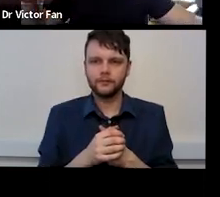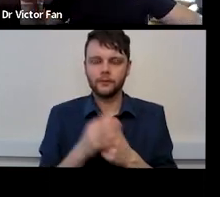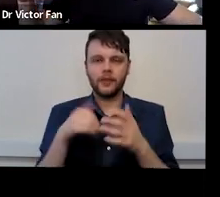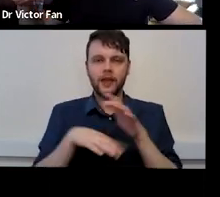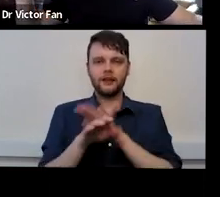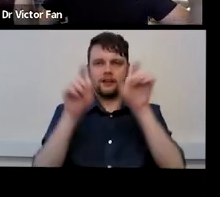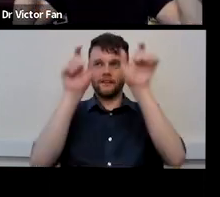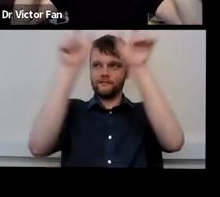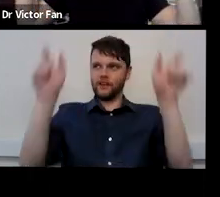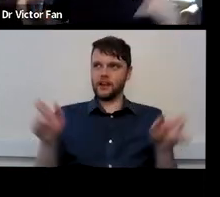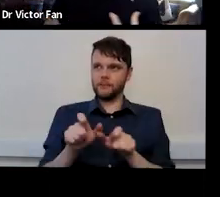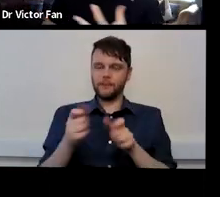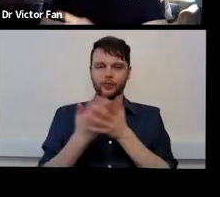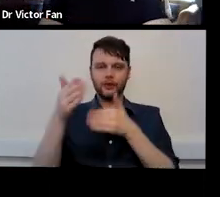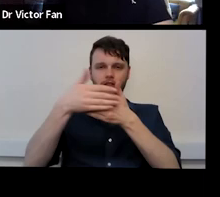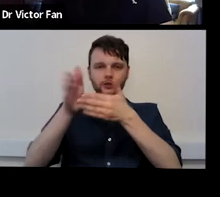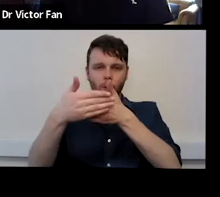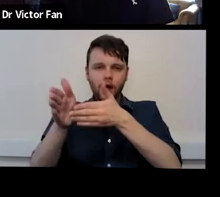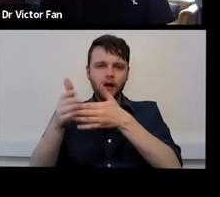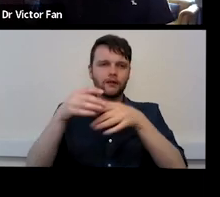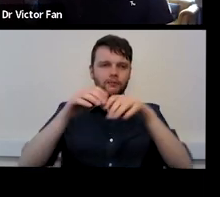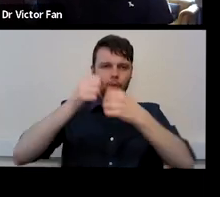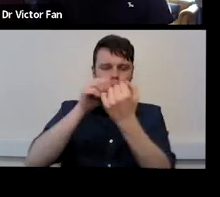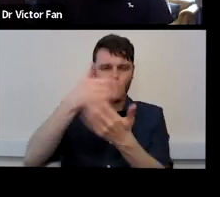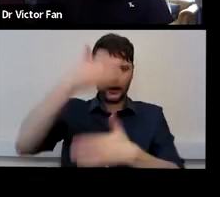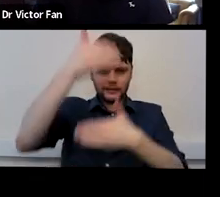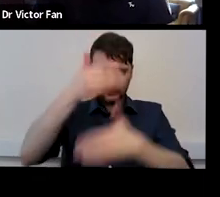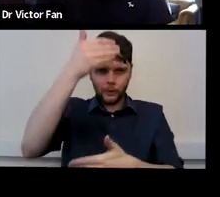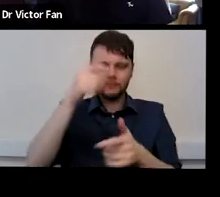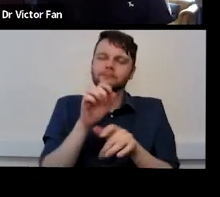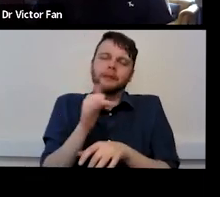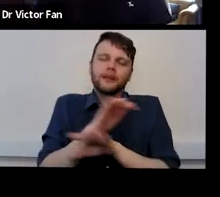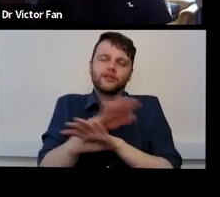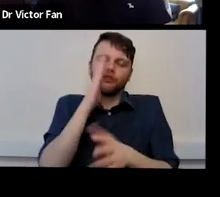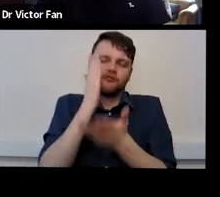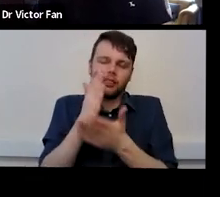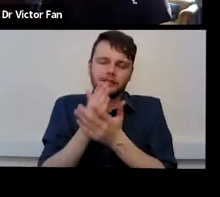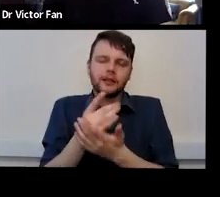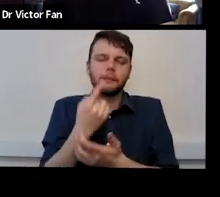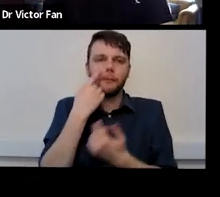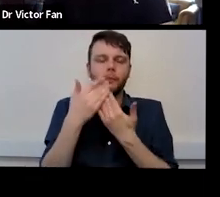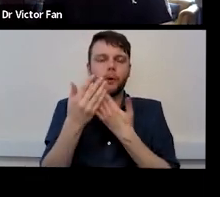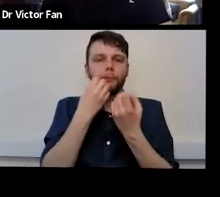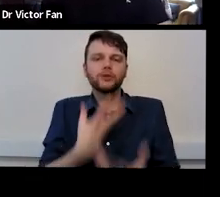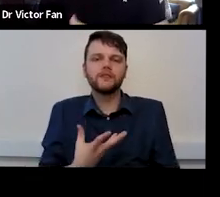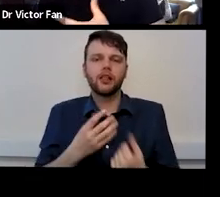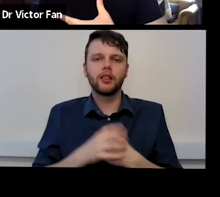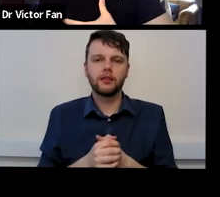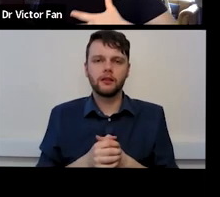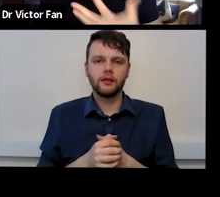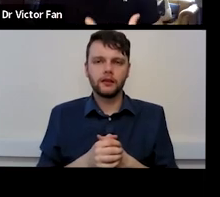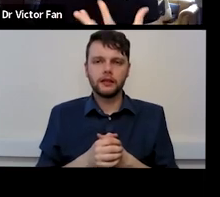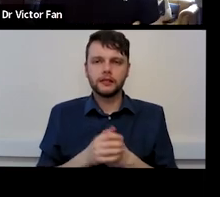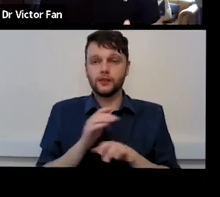frames, within doors and windows that are not necessarily realistic. They're actually very beautiful. So they're not